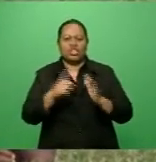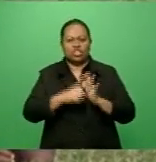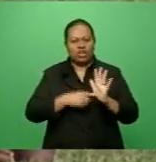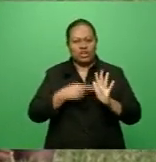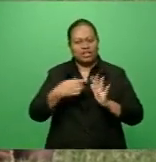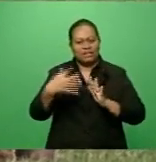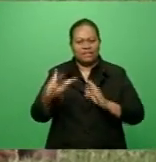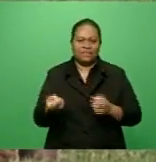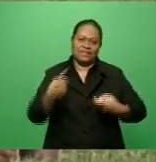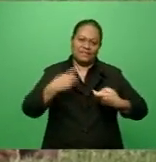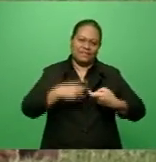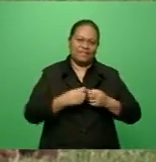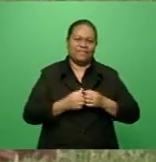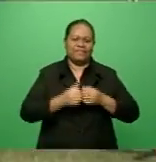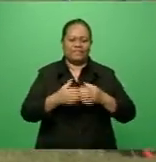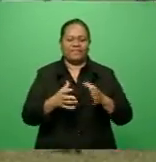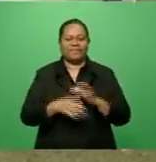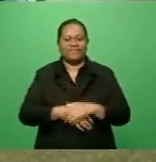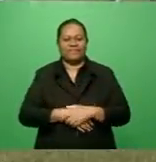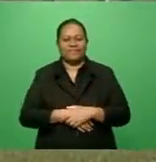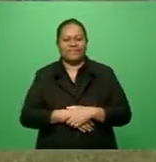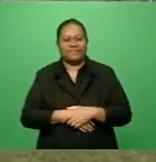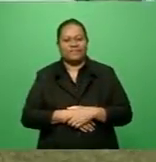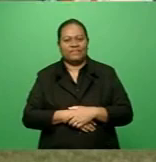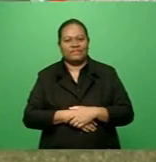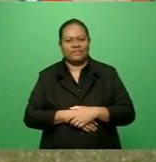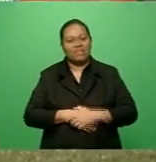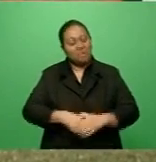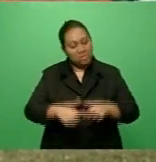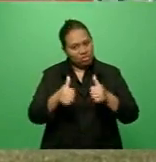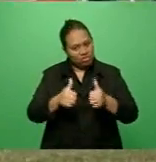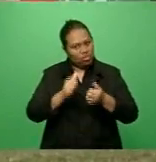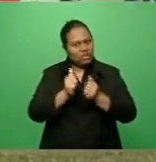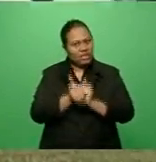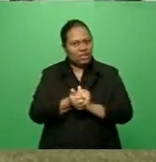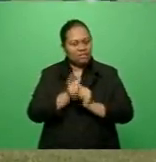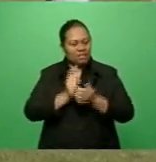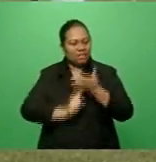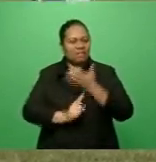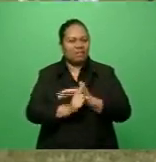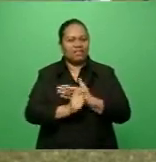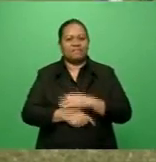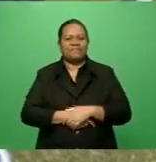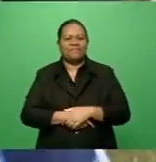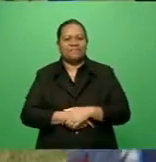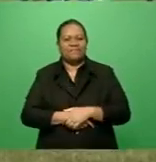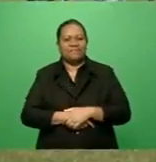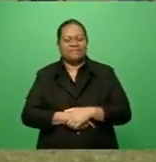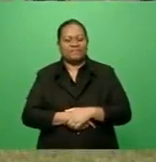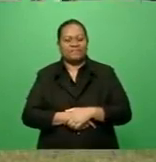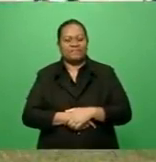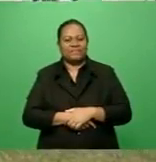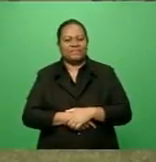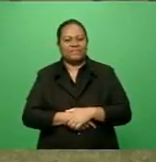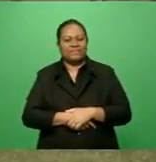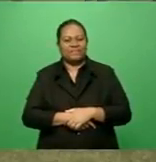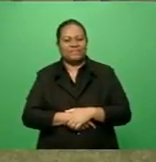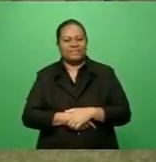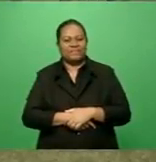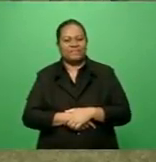start for the side. It's going to be a good game, and as we know, when these two